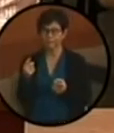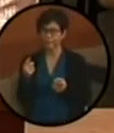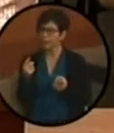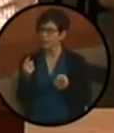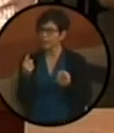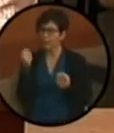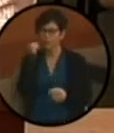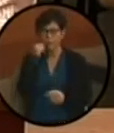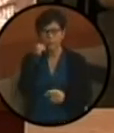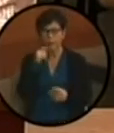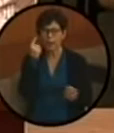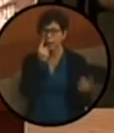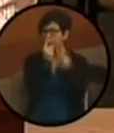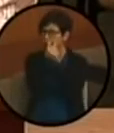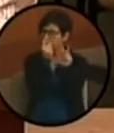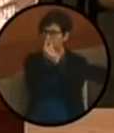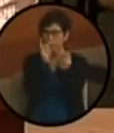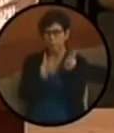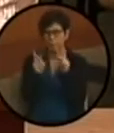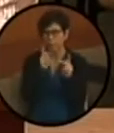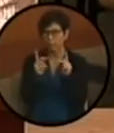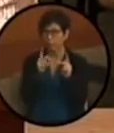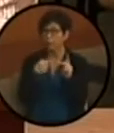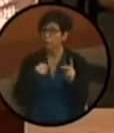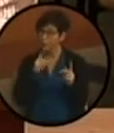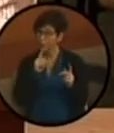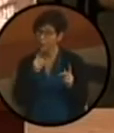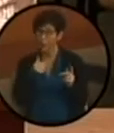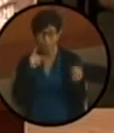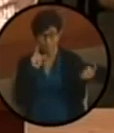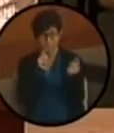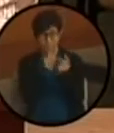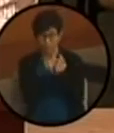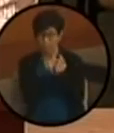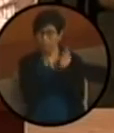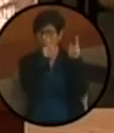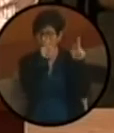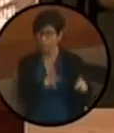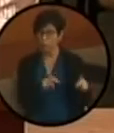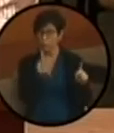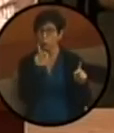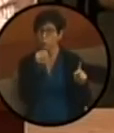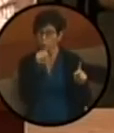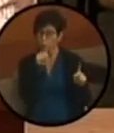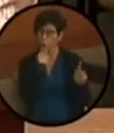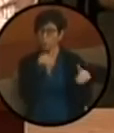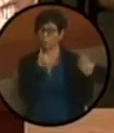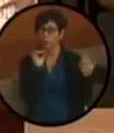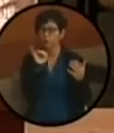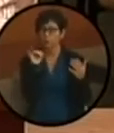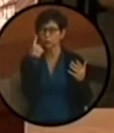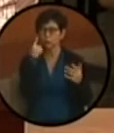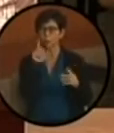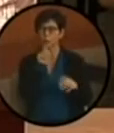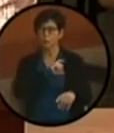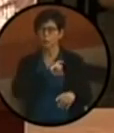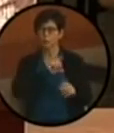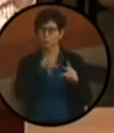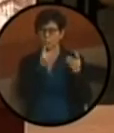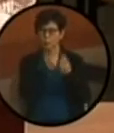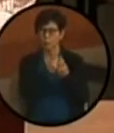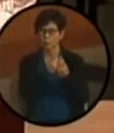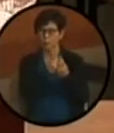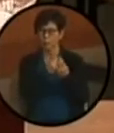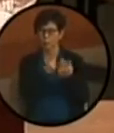daily basis, I actually met the gentleman who insures the police department at $1 million apiece. This gentleman might not want